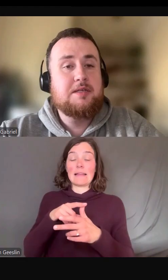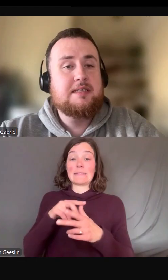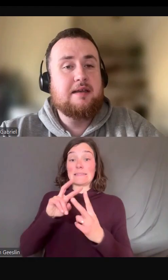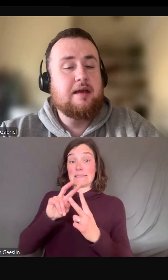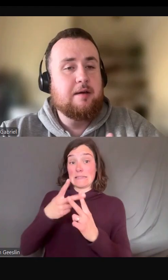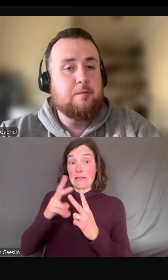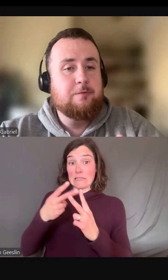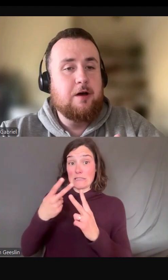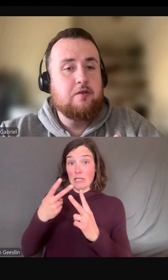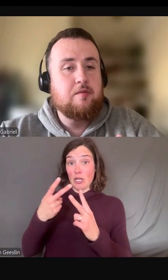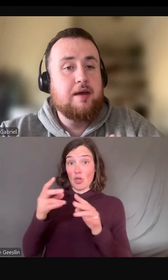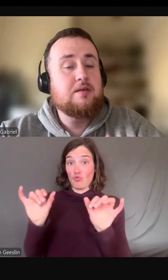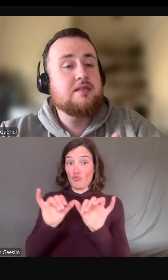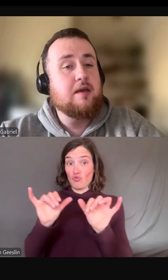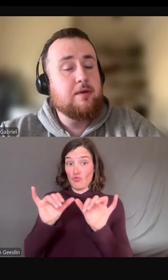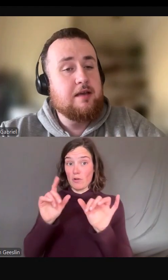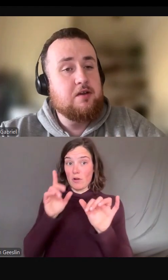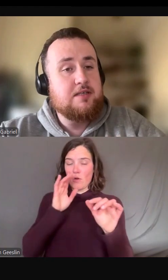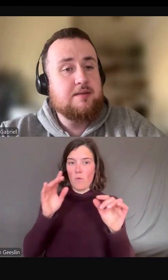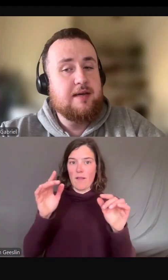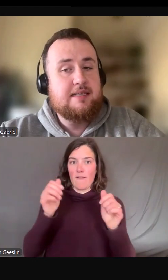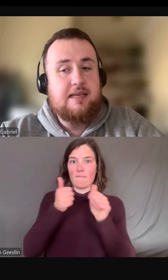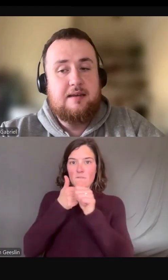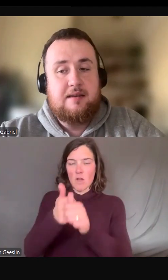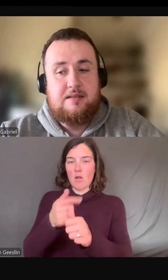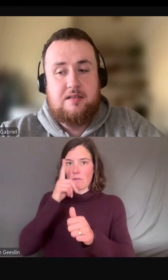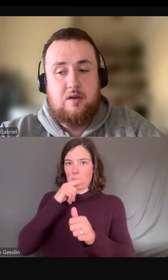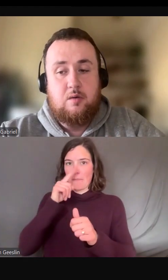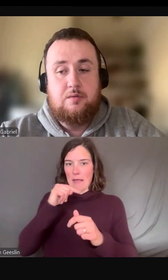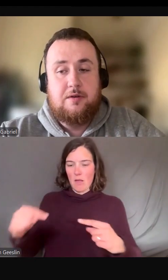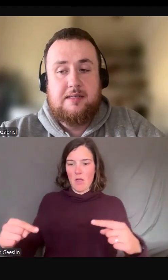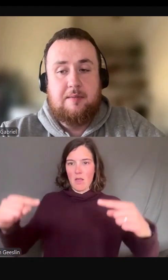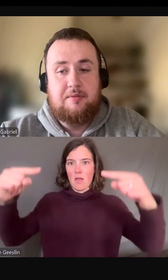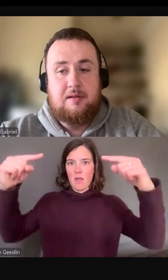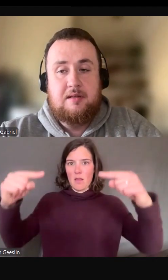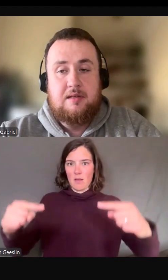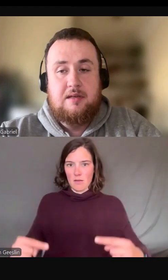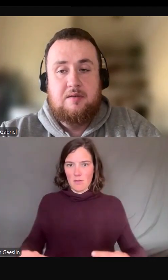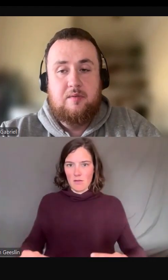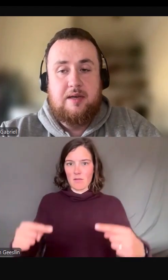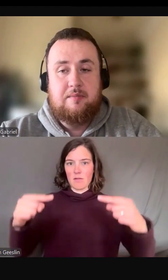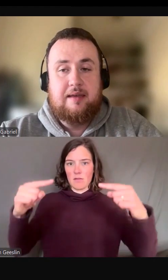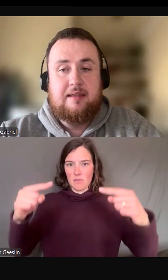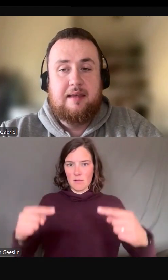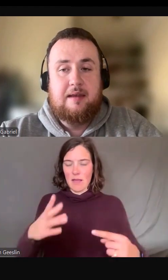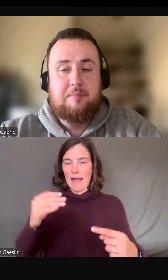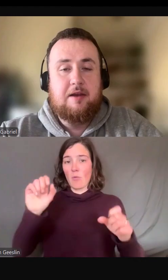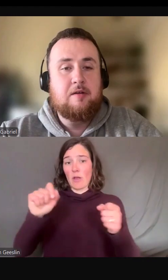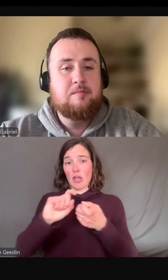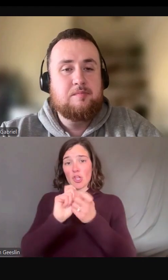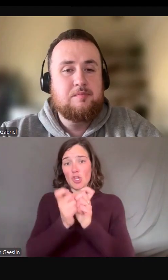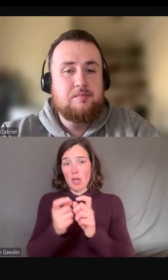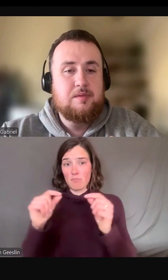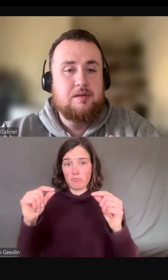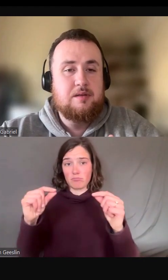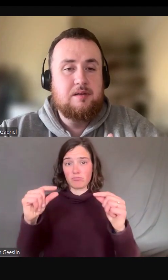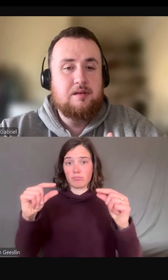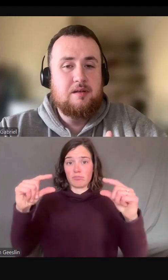which is we'll follow your mouse and we can customize it. So for example, we can make it bigger.